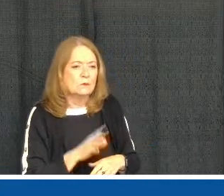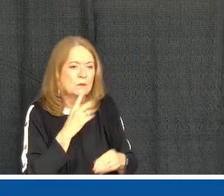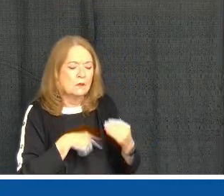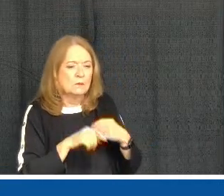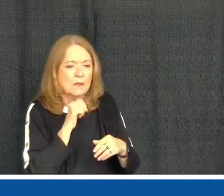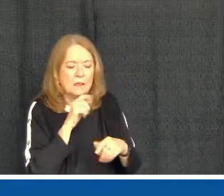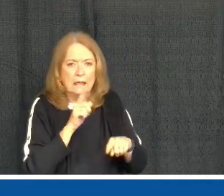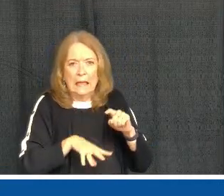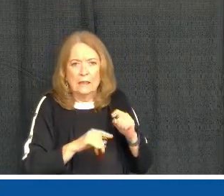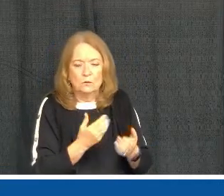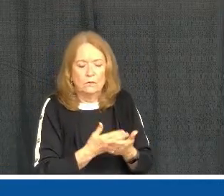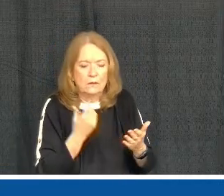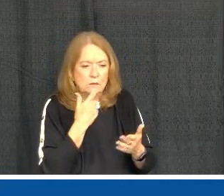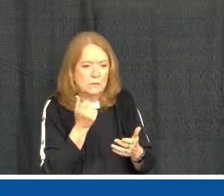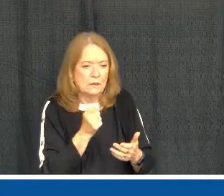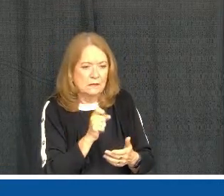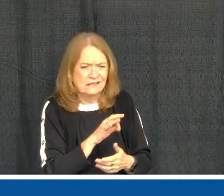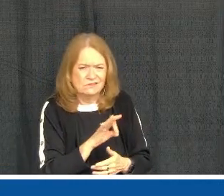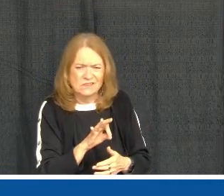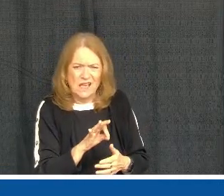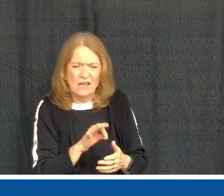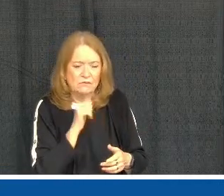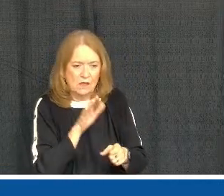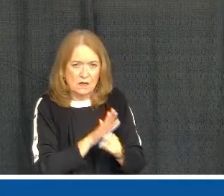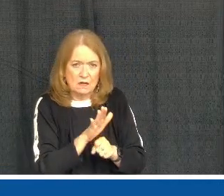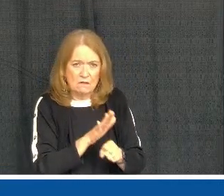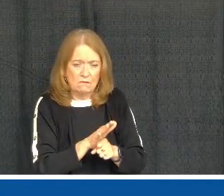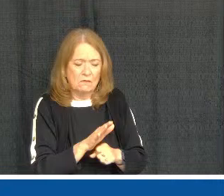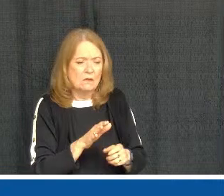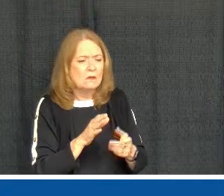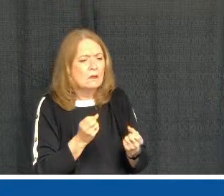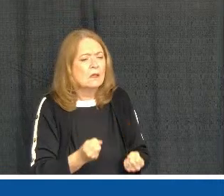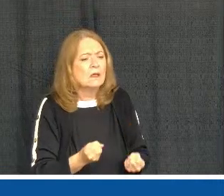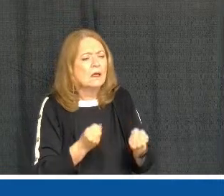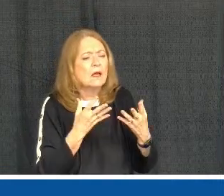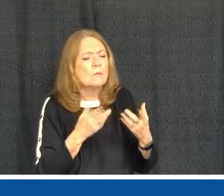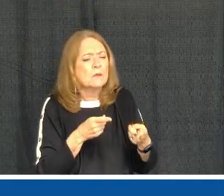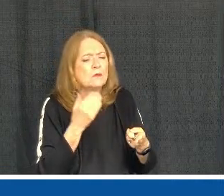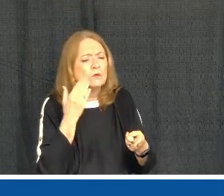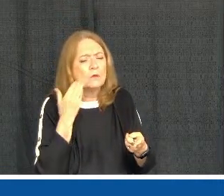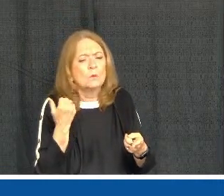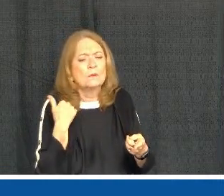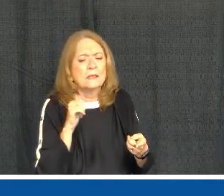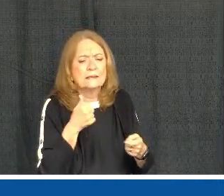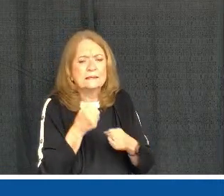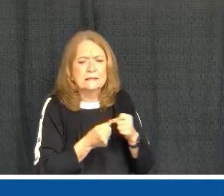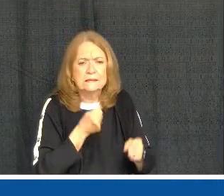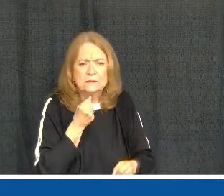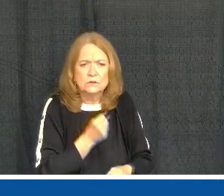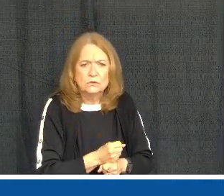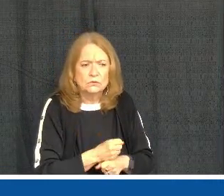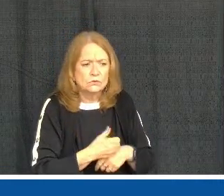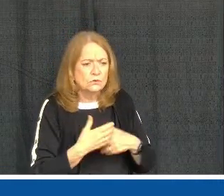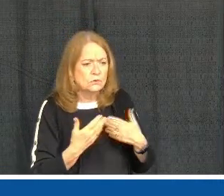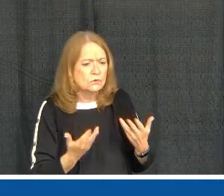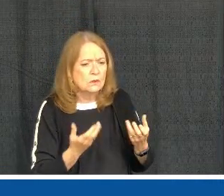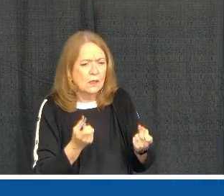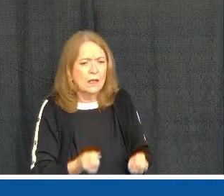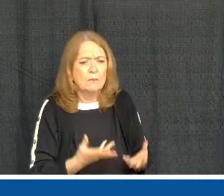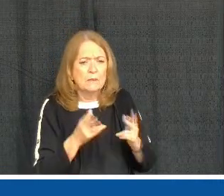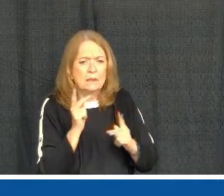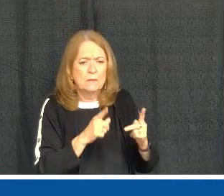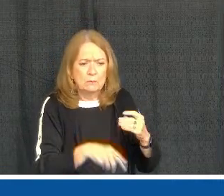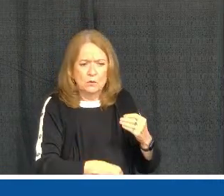things because of staffing, I just, how many do you know in the last 10 years, how many people